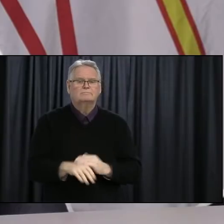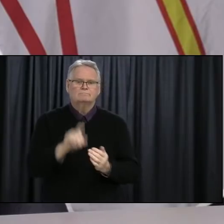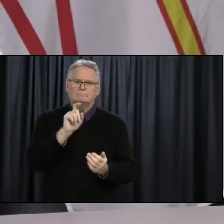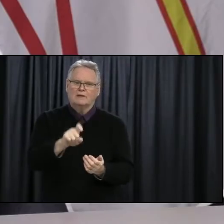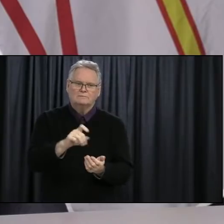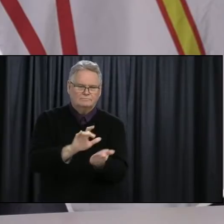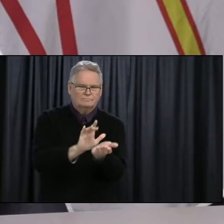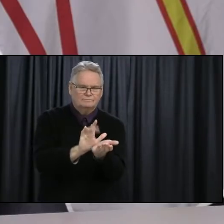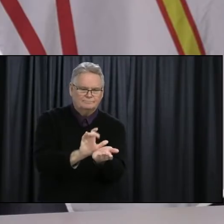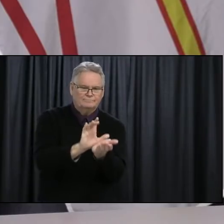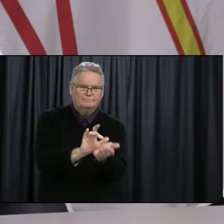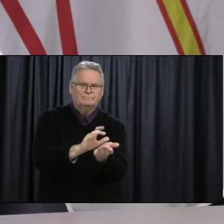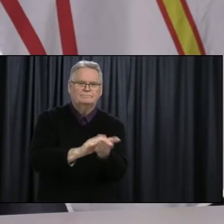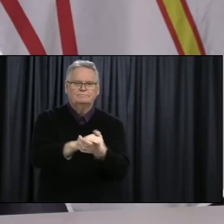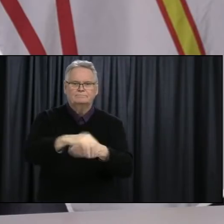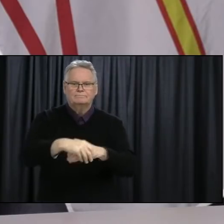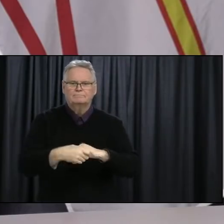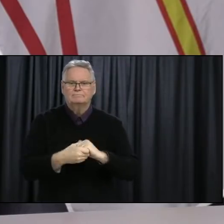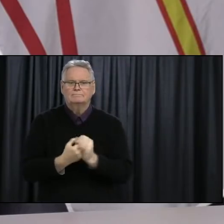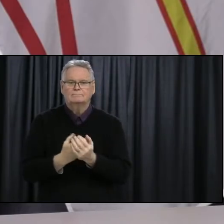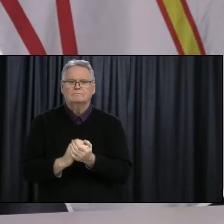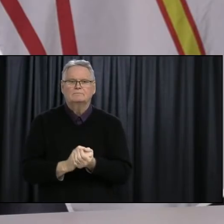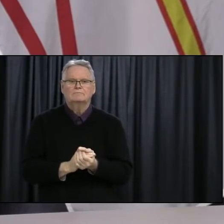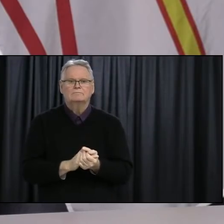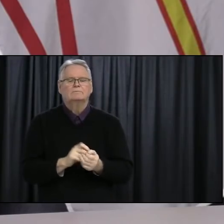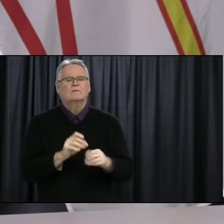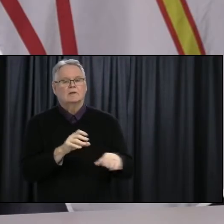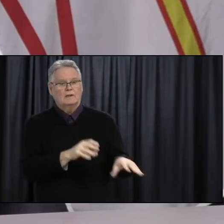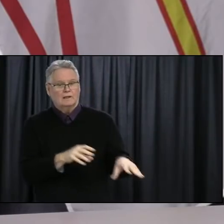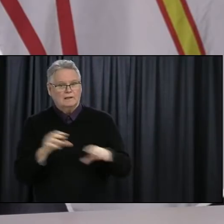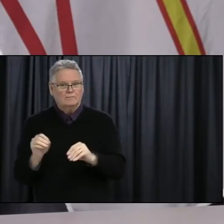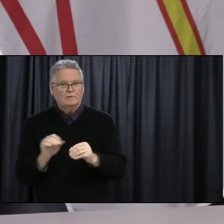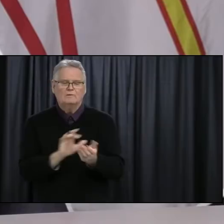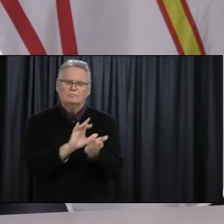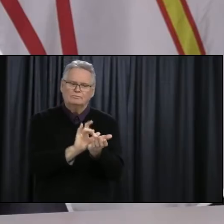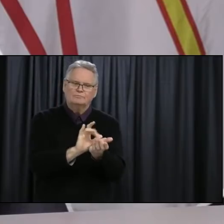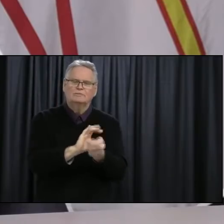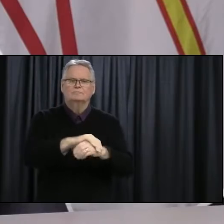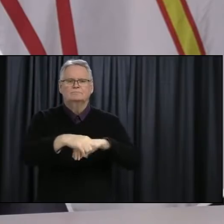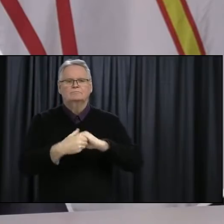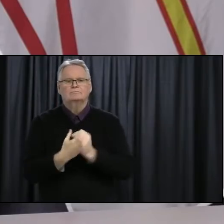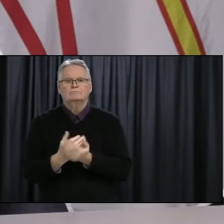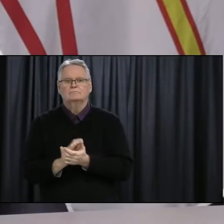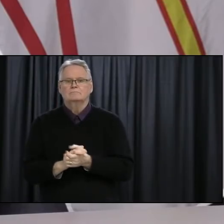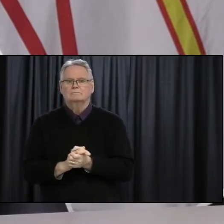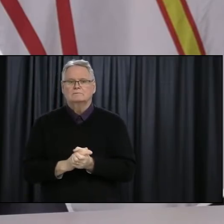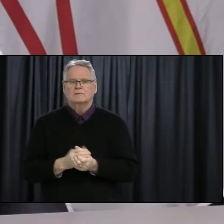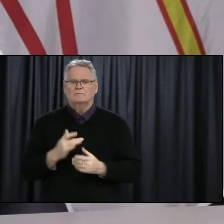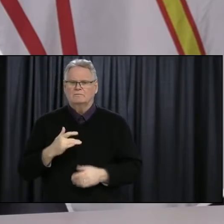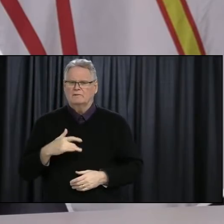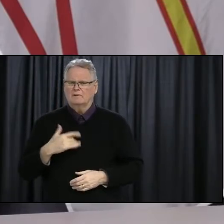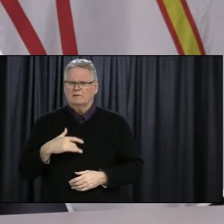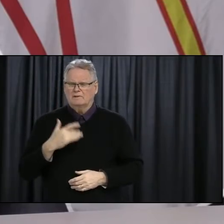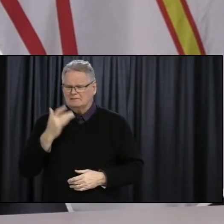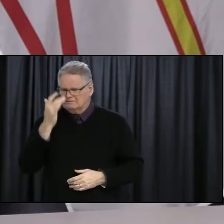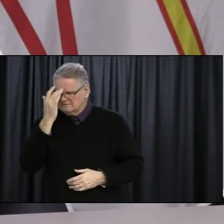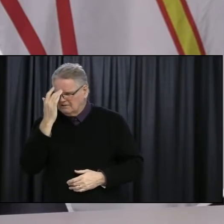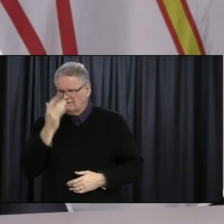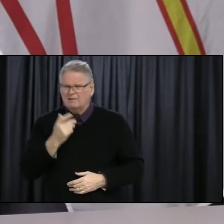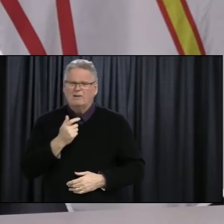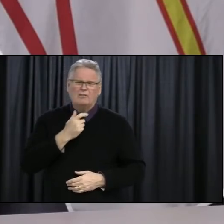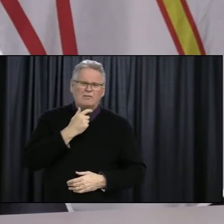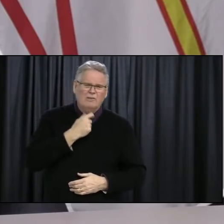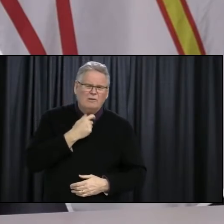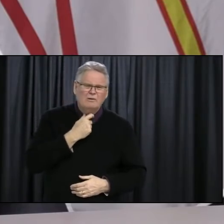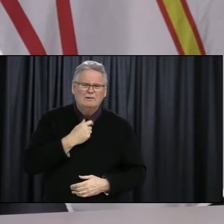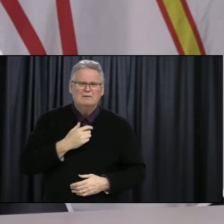if you are unwell, even if your symptoms are mild. Stay home until 24 hours after your symptoms have passed.